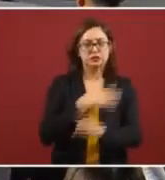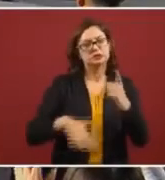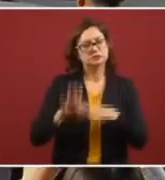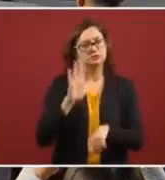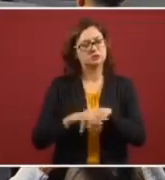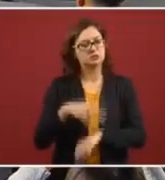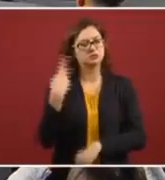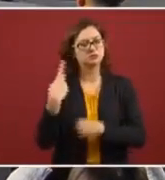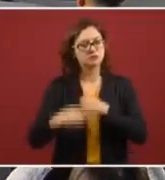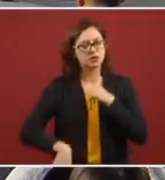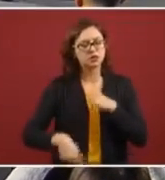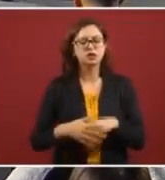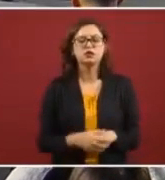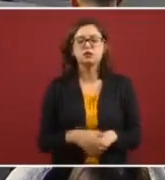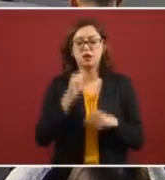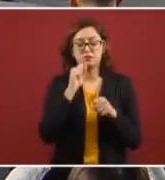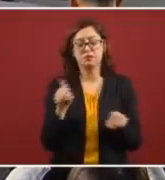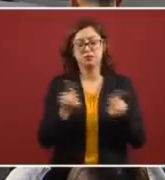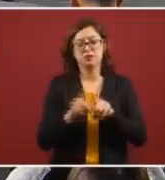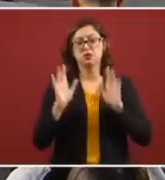and security.